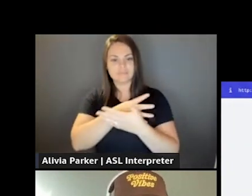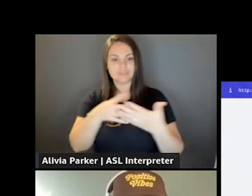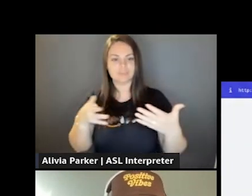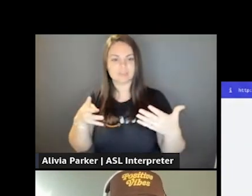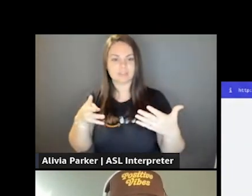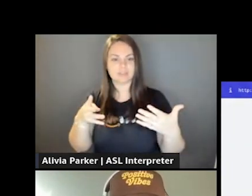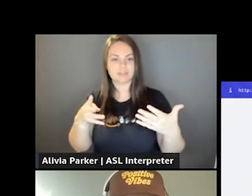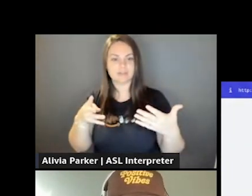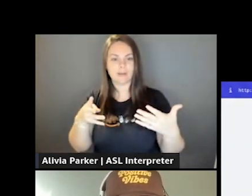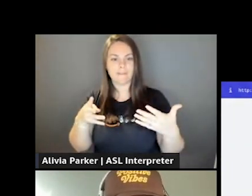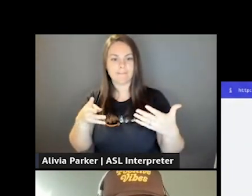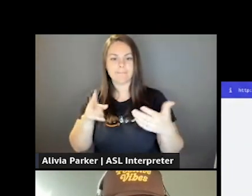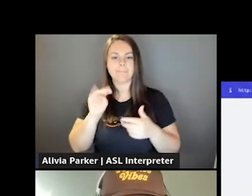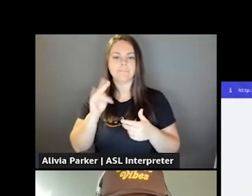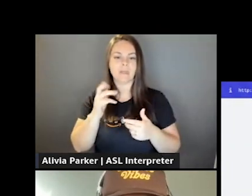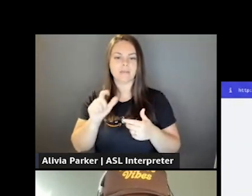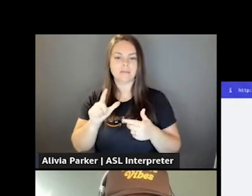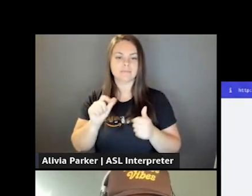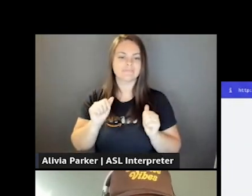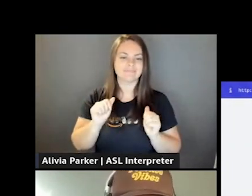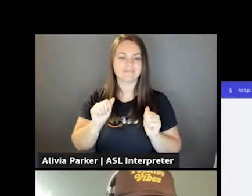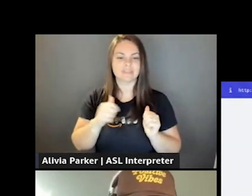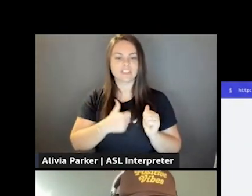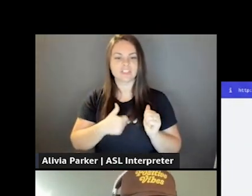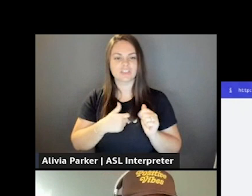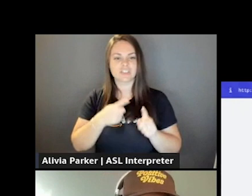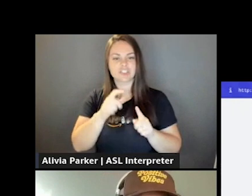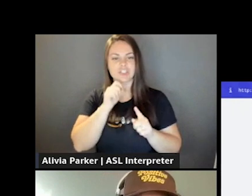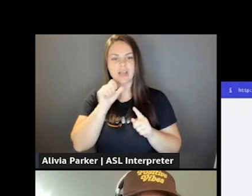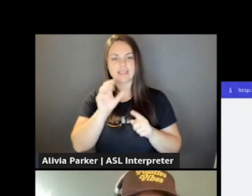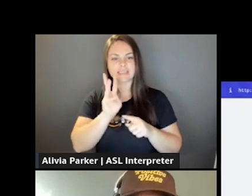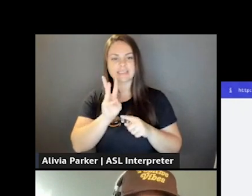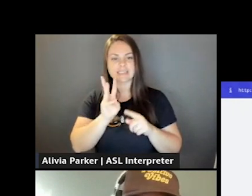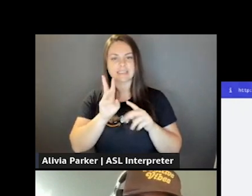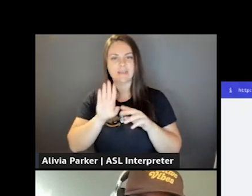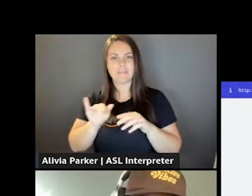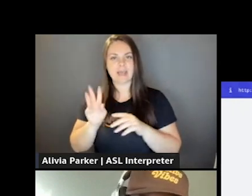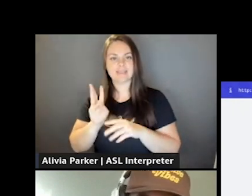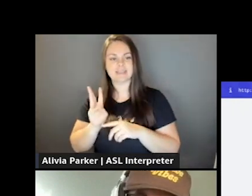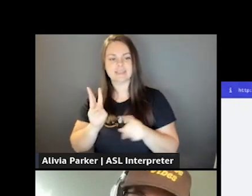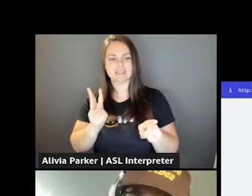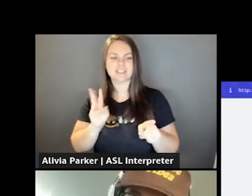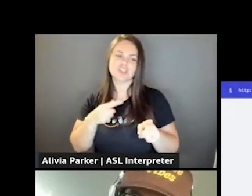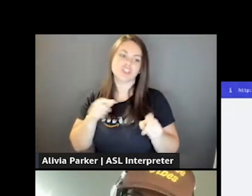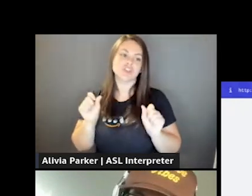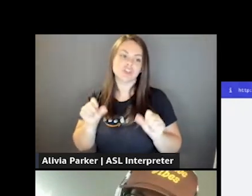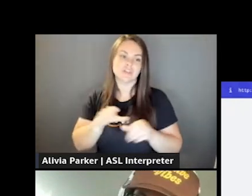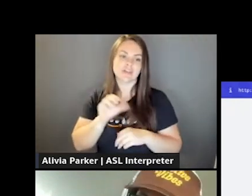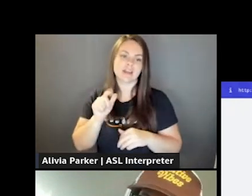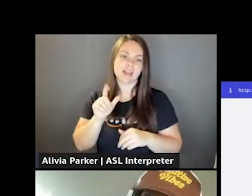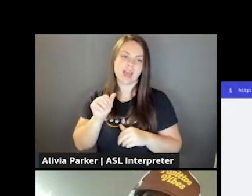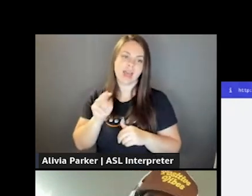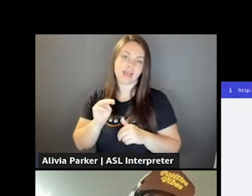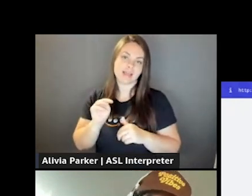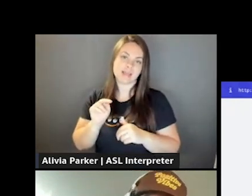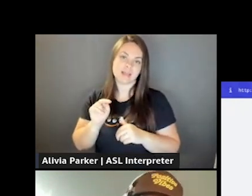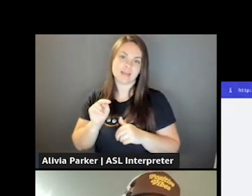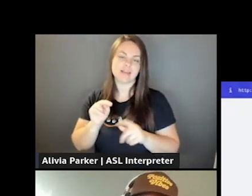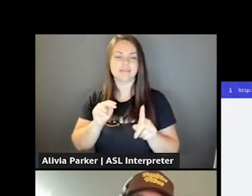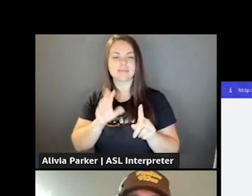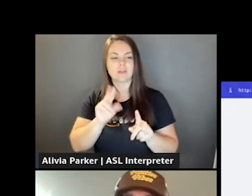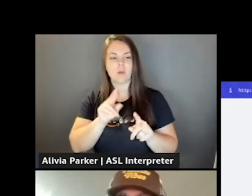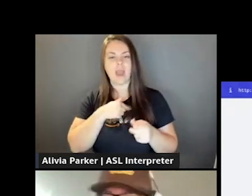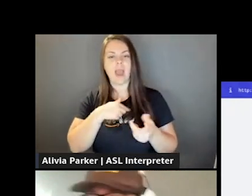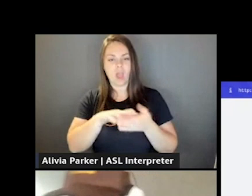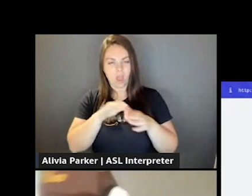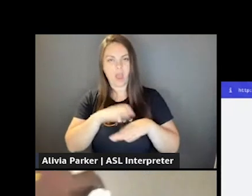Now, sorry, Michael, you didn't make the cut because you're not 6x6. You didn't fit. You could have done Alan Michael. I purposely left you out.